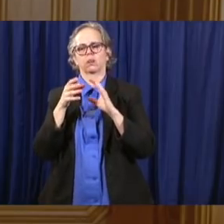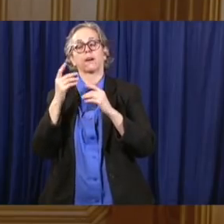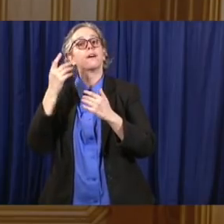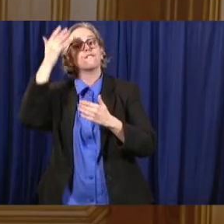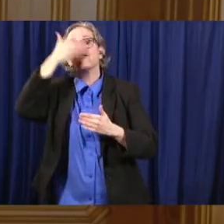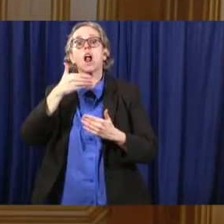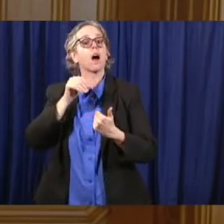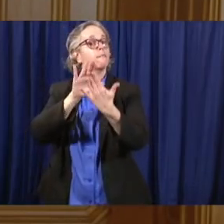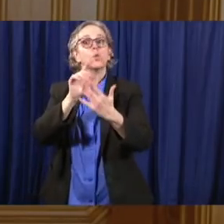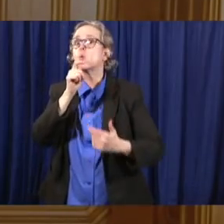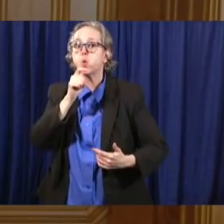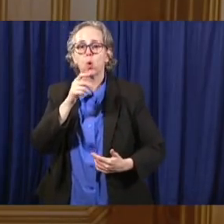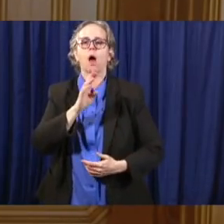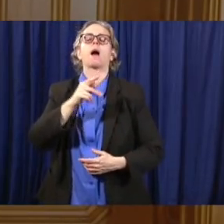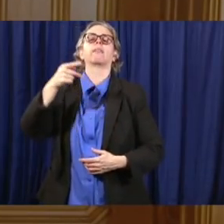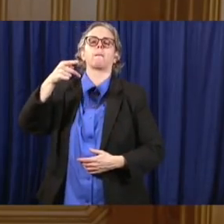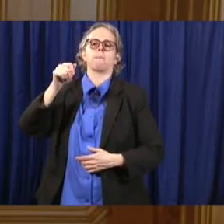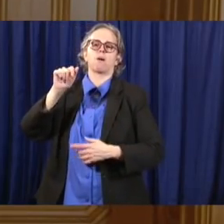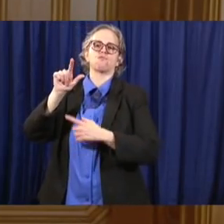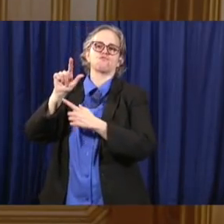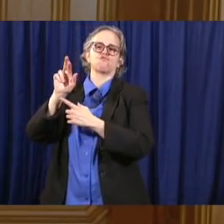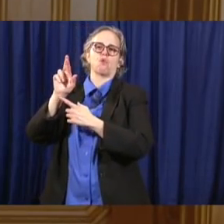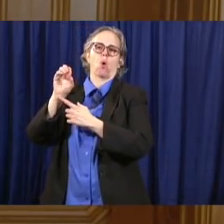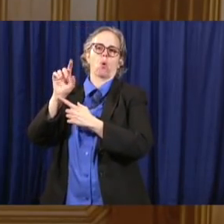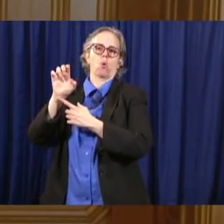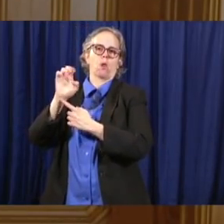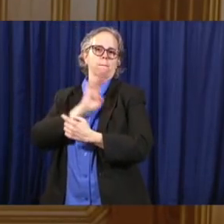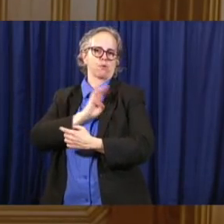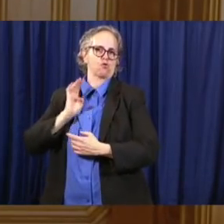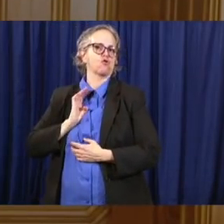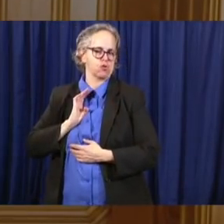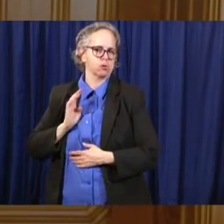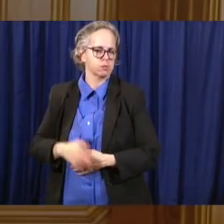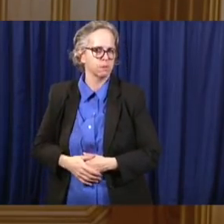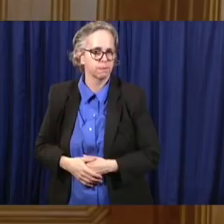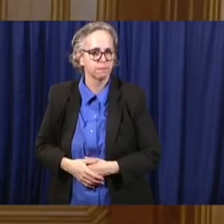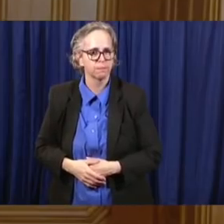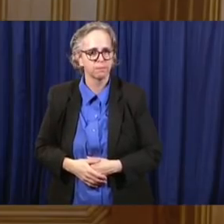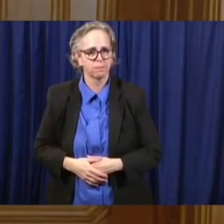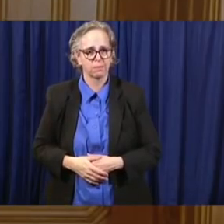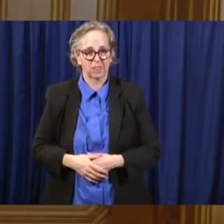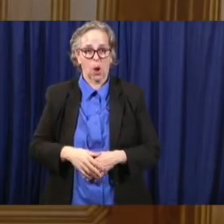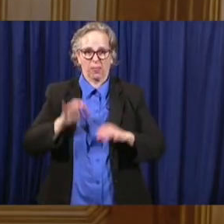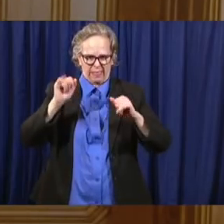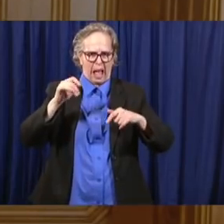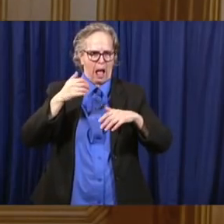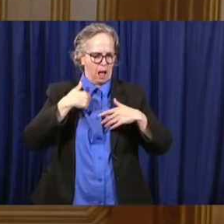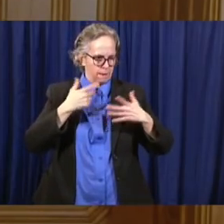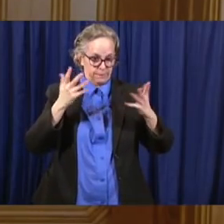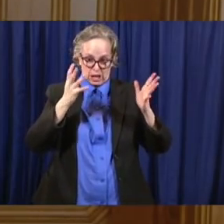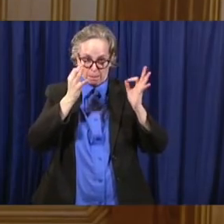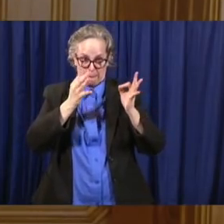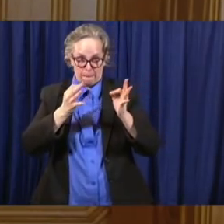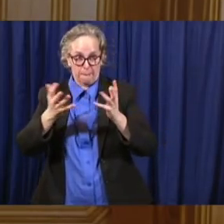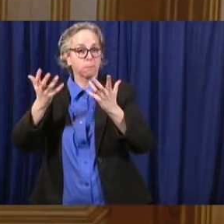26 cases, I'll act quickly to make my decision in respect to each case. If the